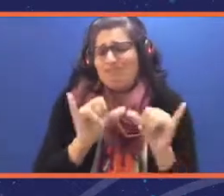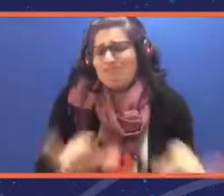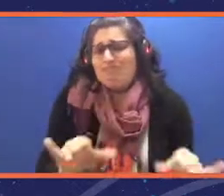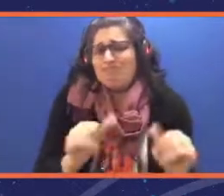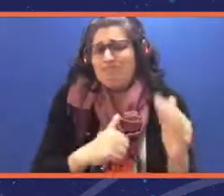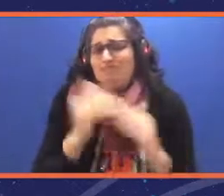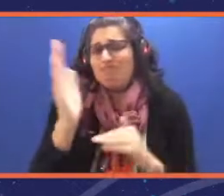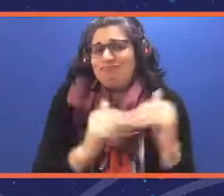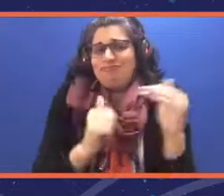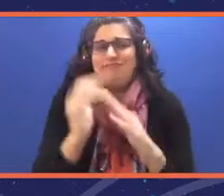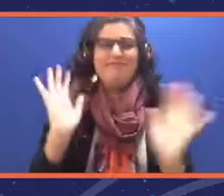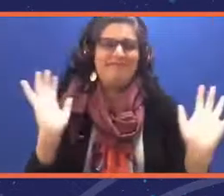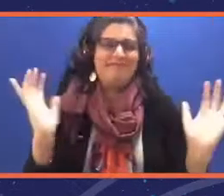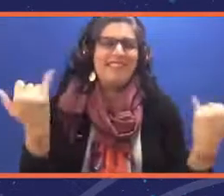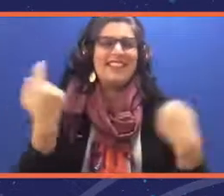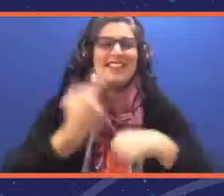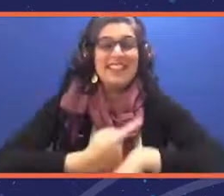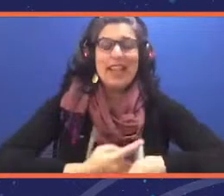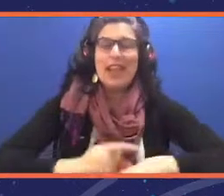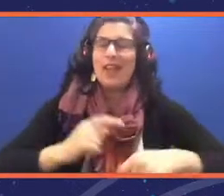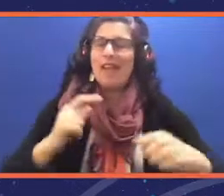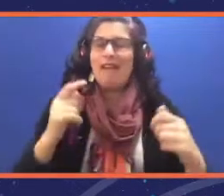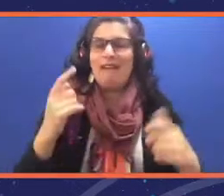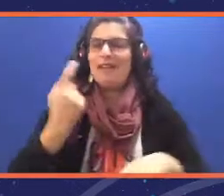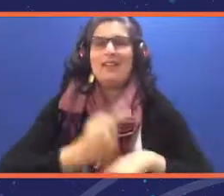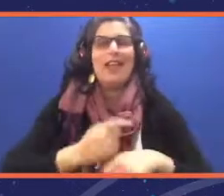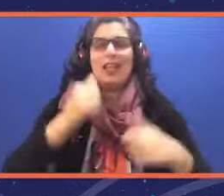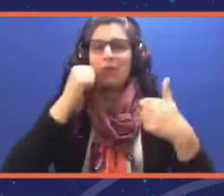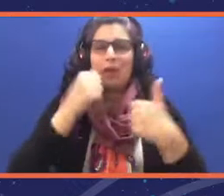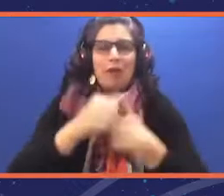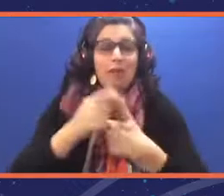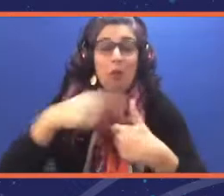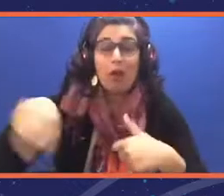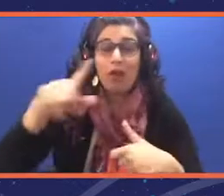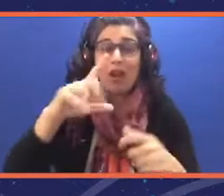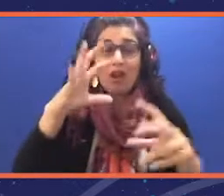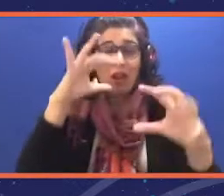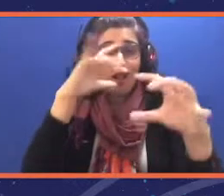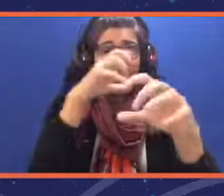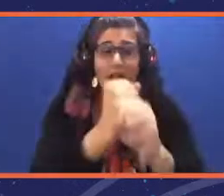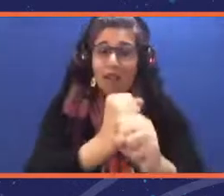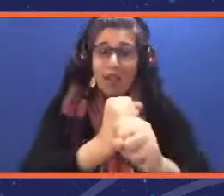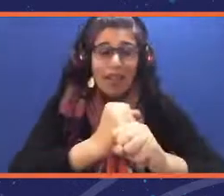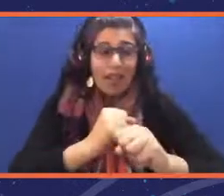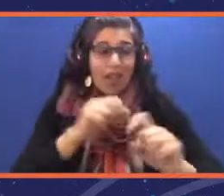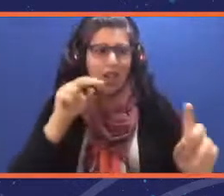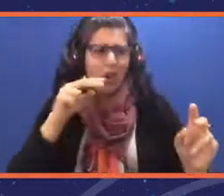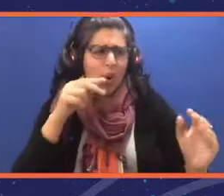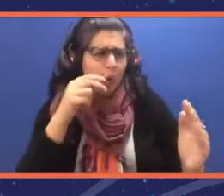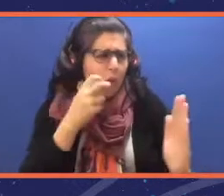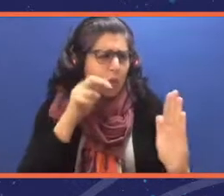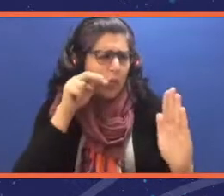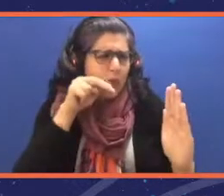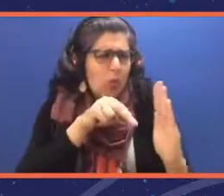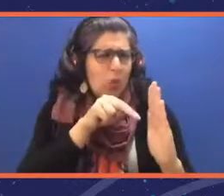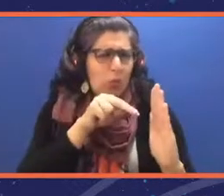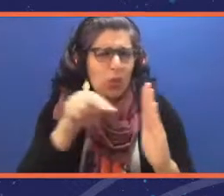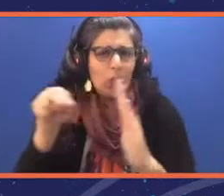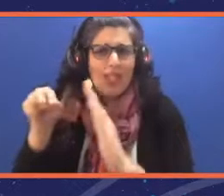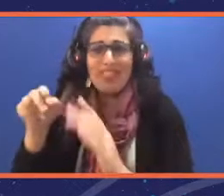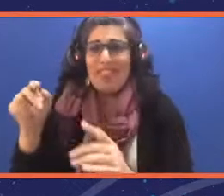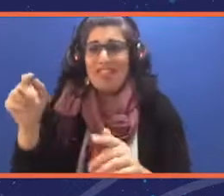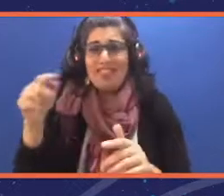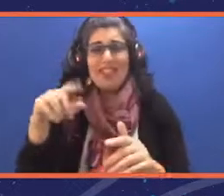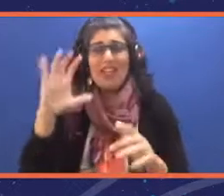Today's an event to remember. Y'all are getting an exclusive look at content that these amazing cultural workers and artists have been working on